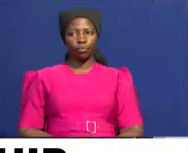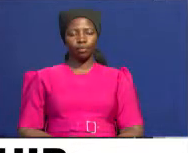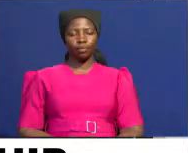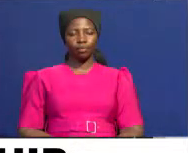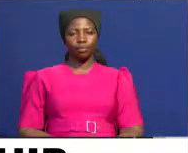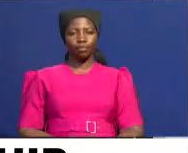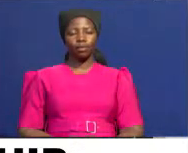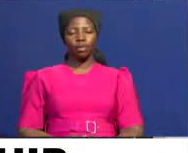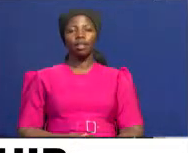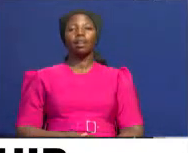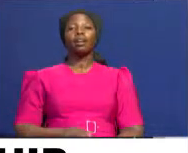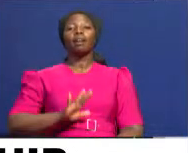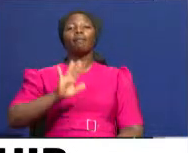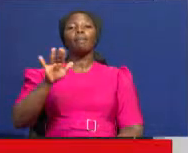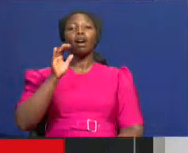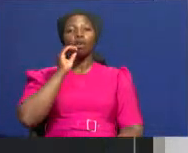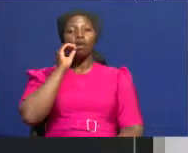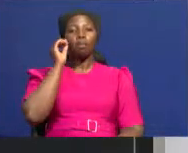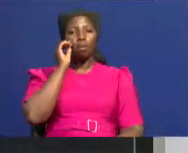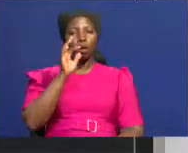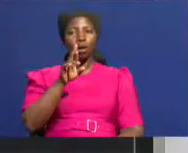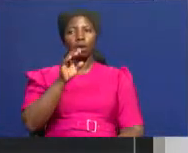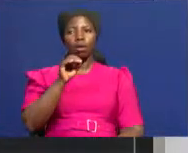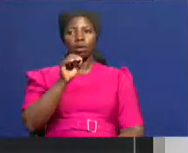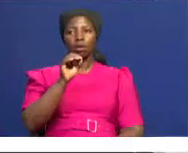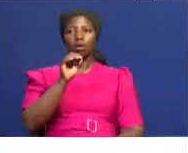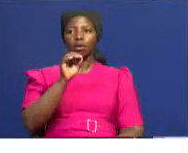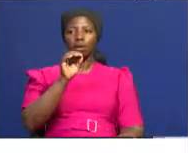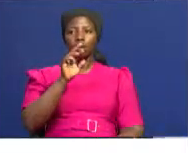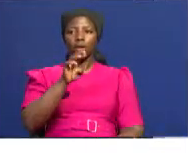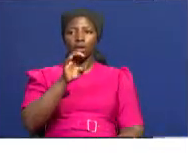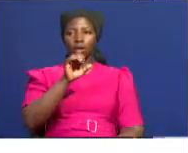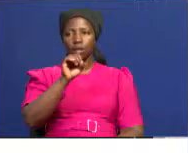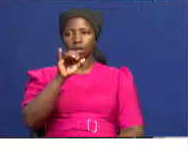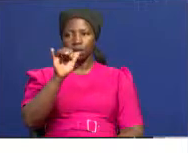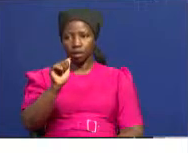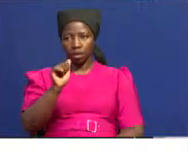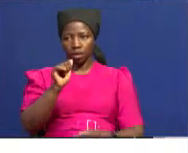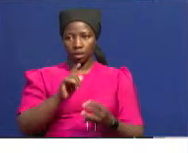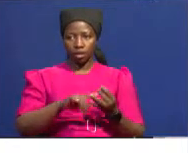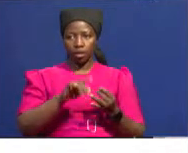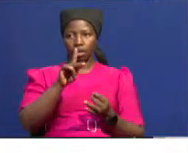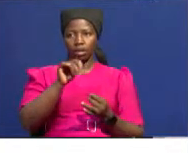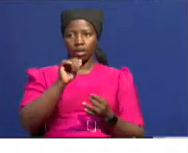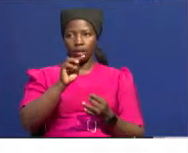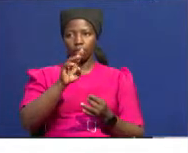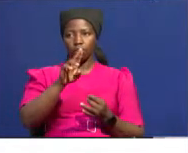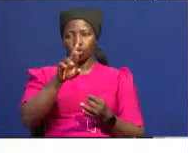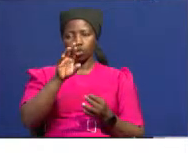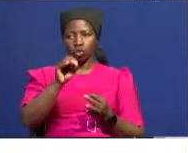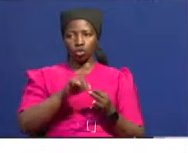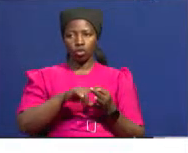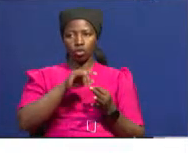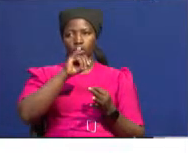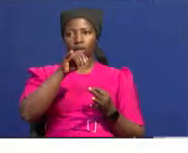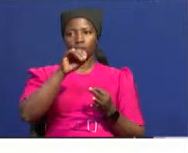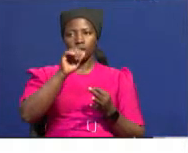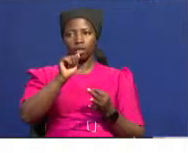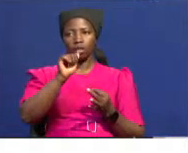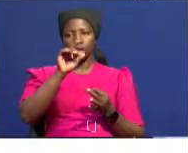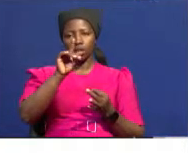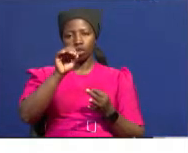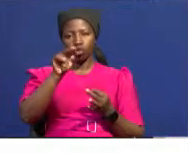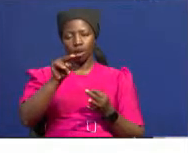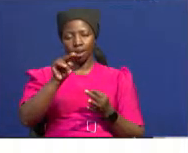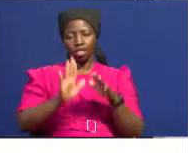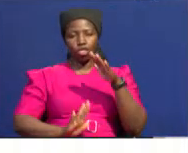Now back home, Loresha Achagaga, Kaburo Winnie and Jadon Simiyu were among the top performers in the